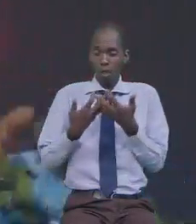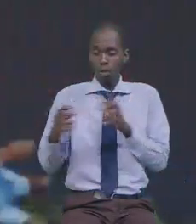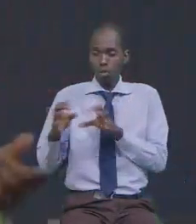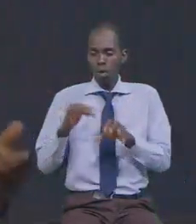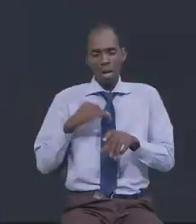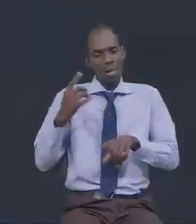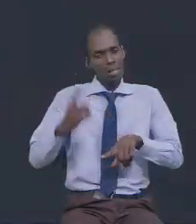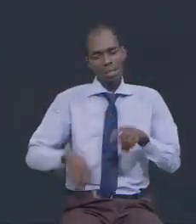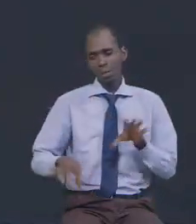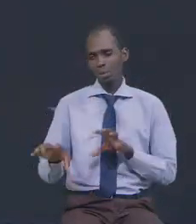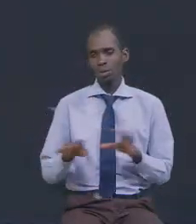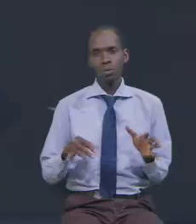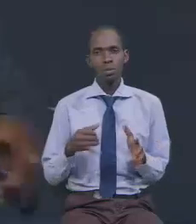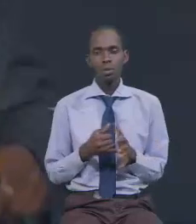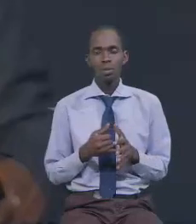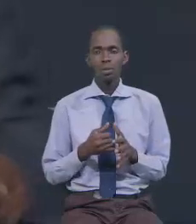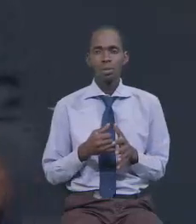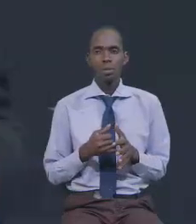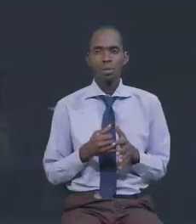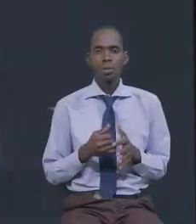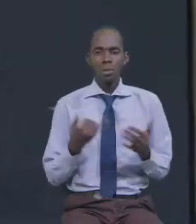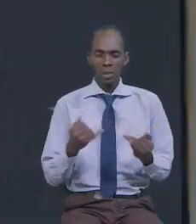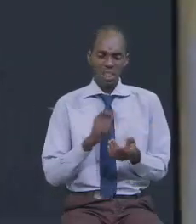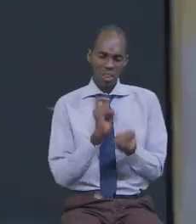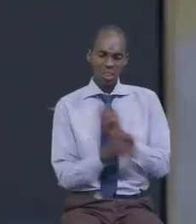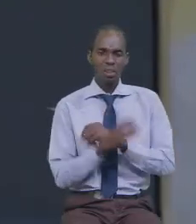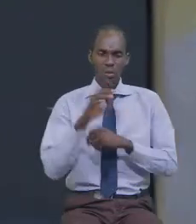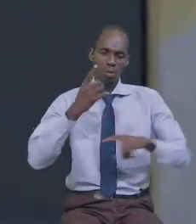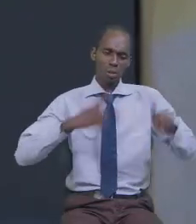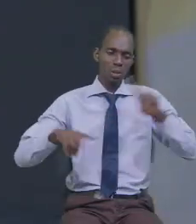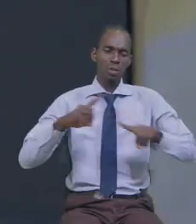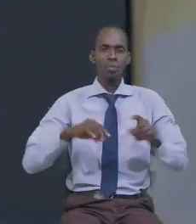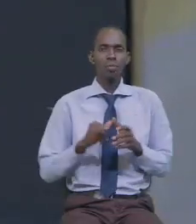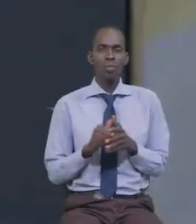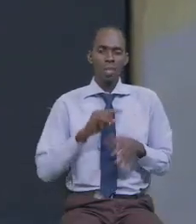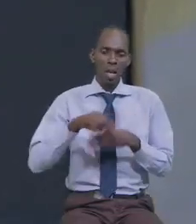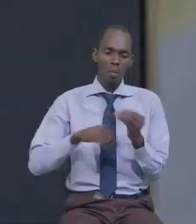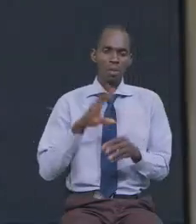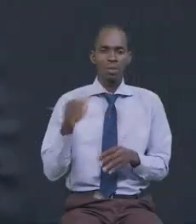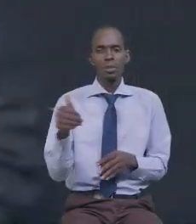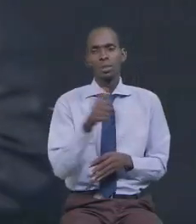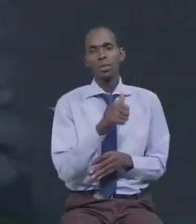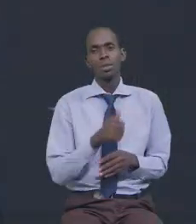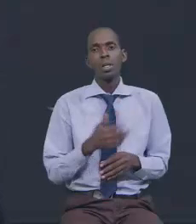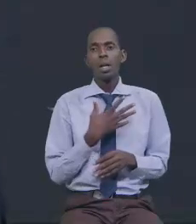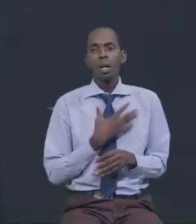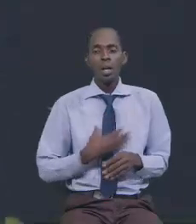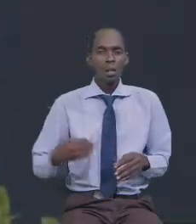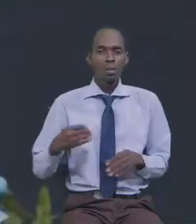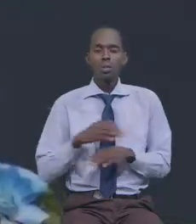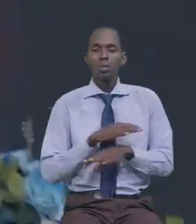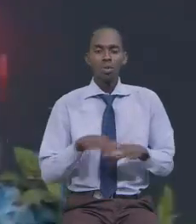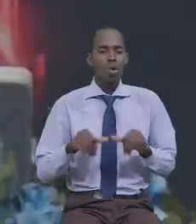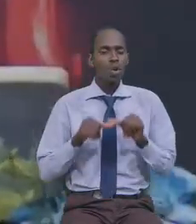But change your language about yourself. And don't continue to say,